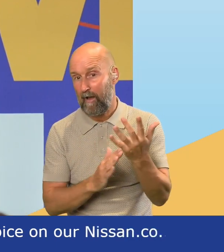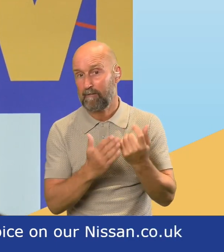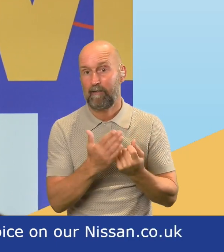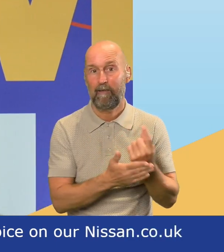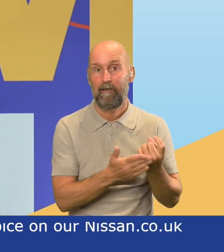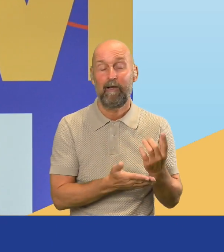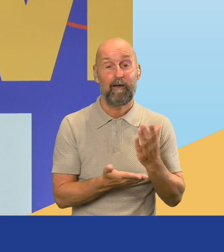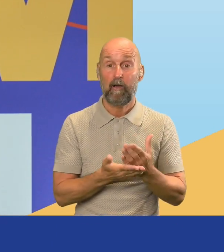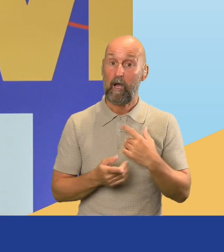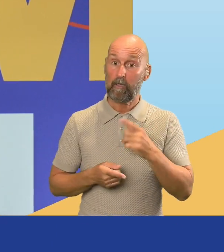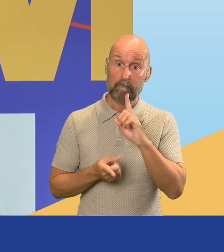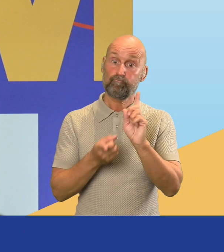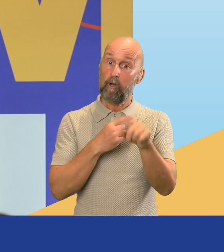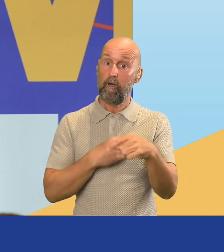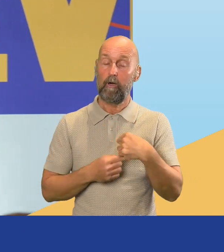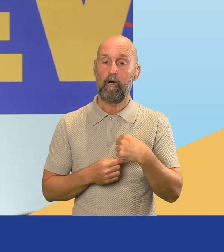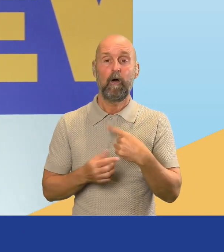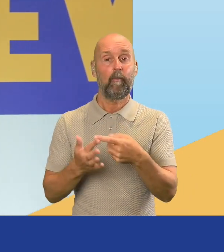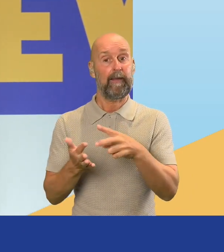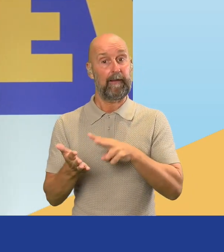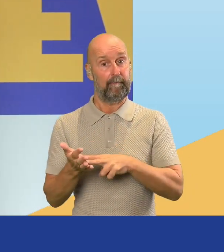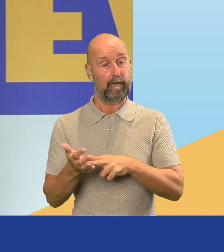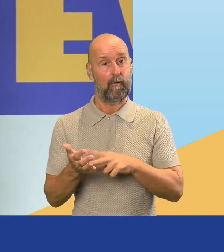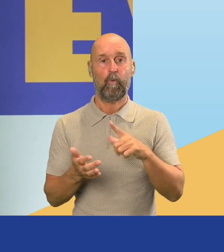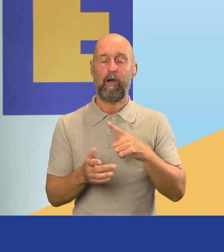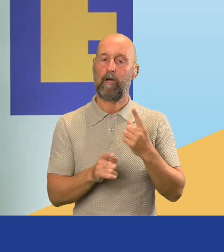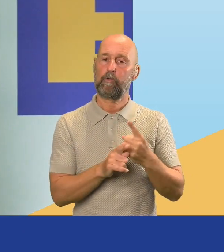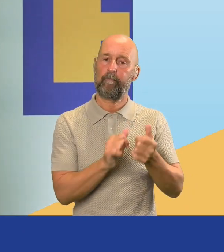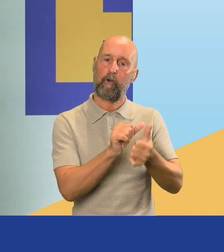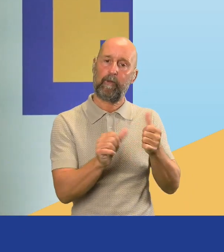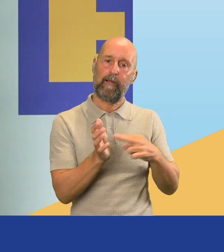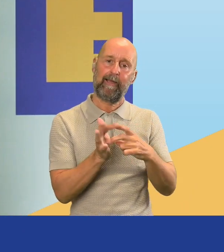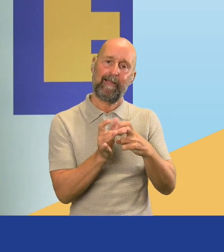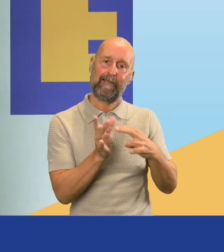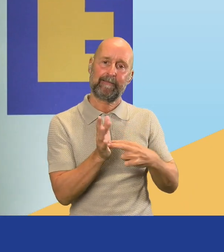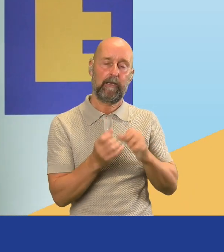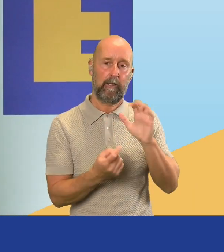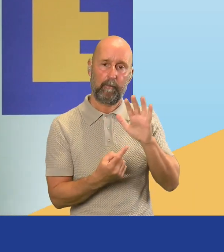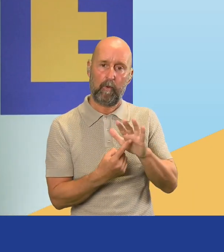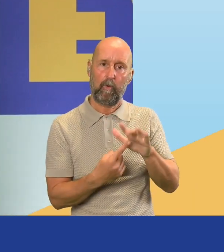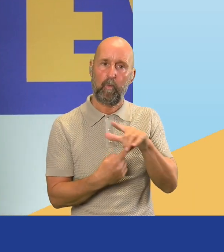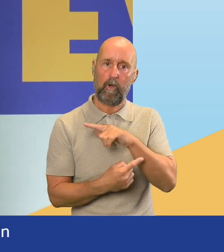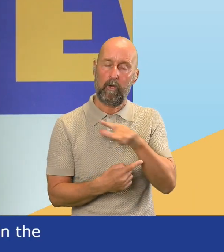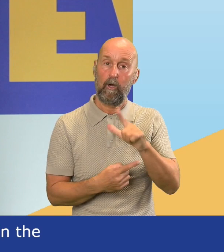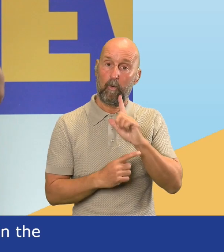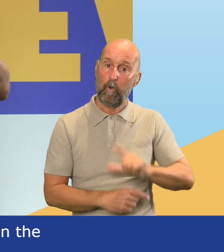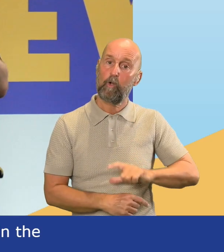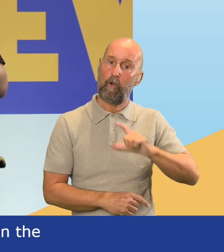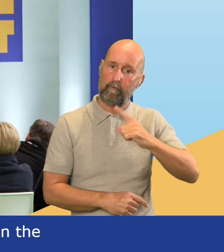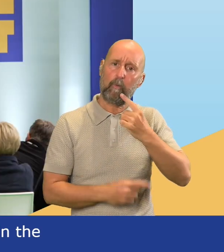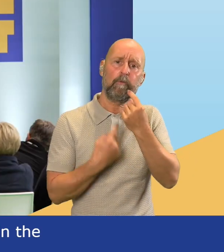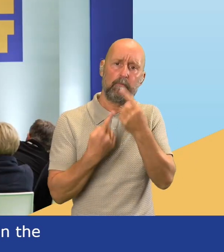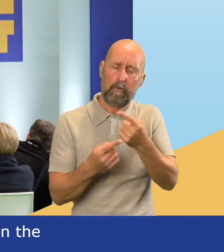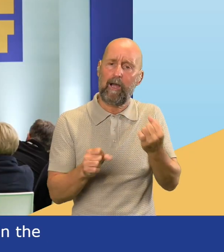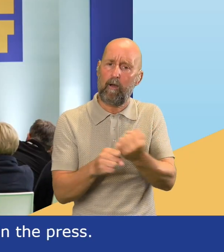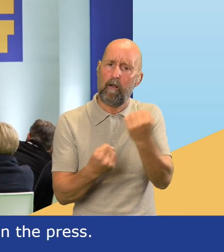happy to talk about. But purely on EVs reliable, I'm going to talk from a Nissan standpoint here, because I think that's really important, that we have confidence in what we say on our product.